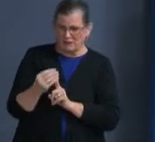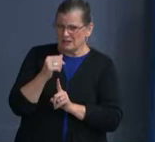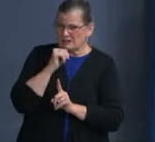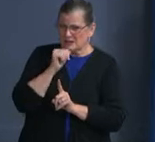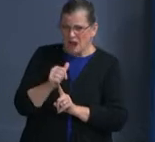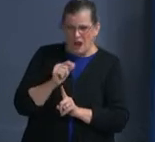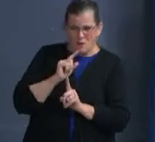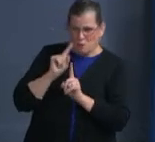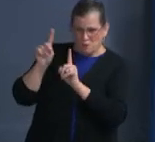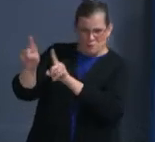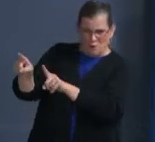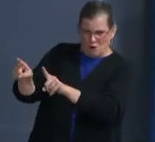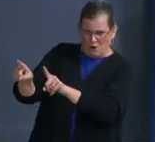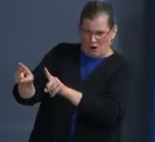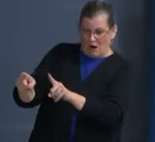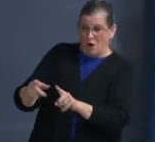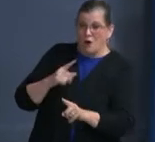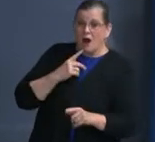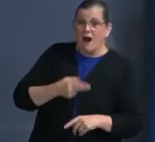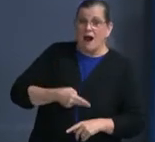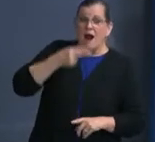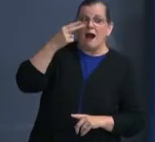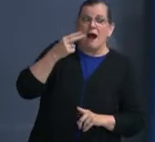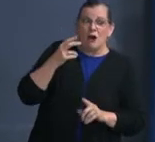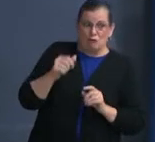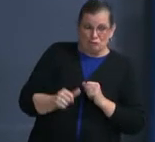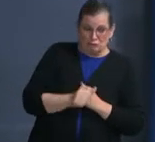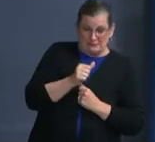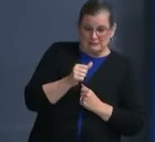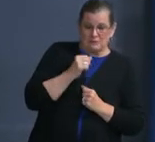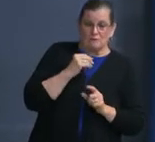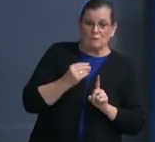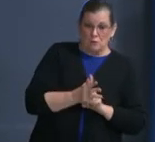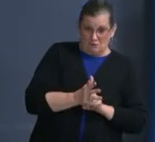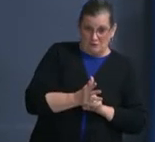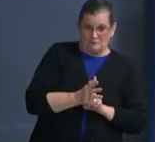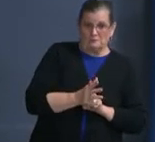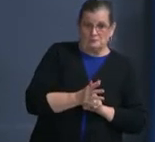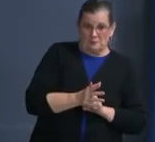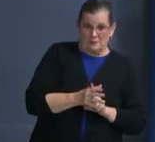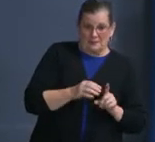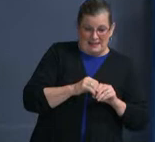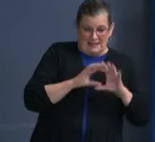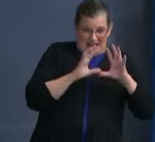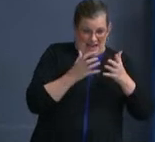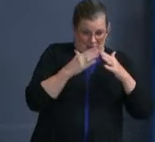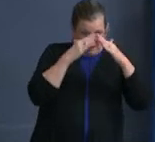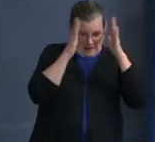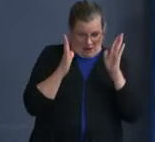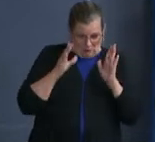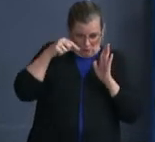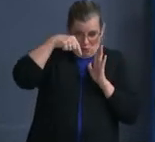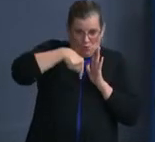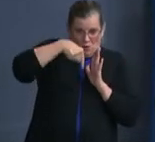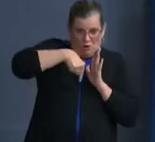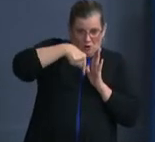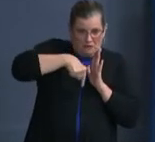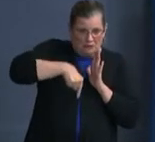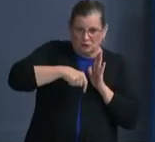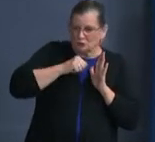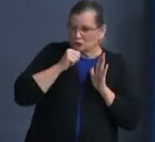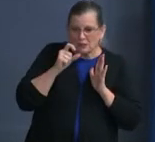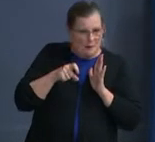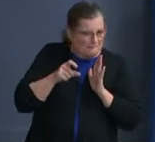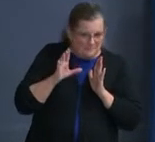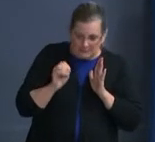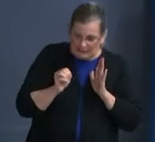reporting these high-risk exposures, but still fall in this category of household exposures that should not be